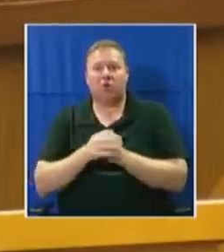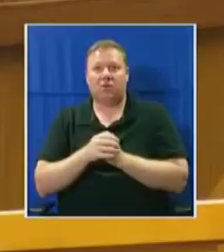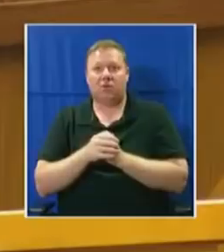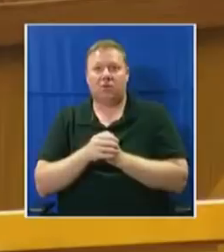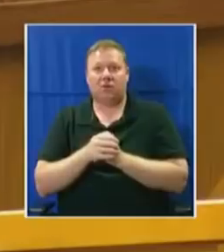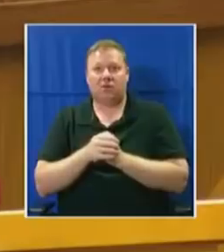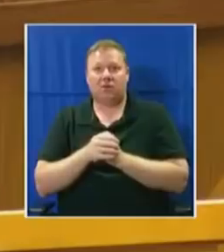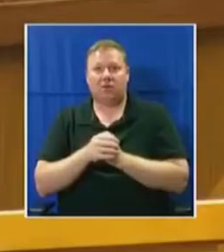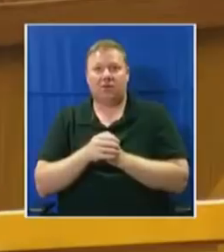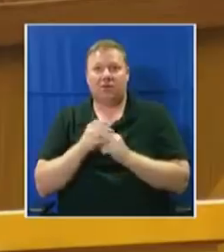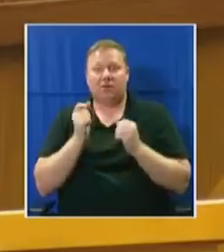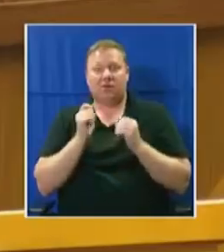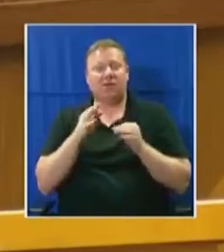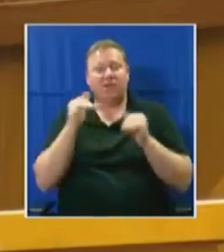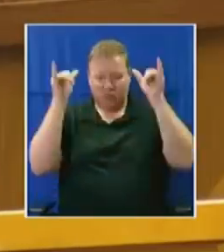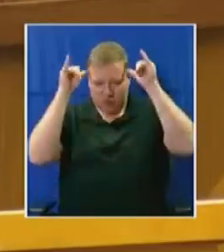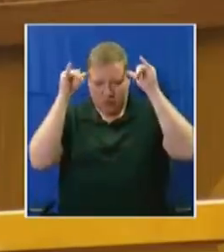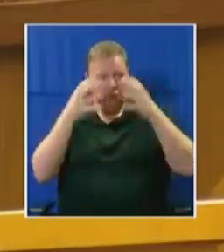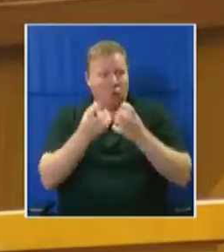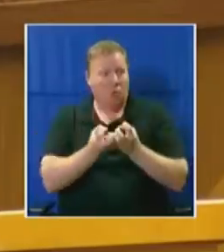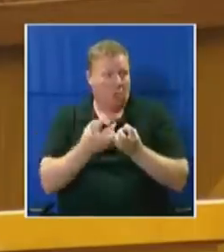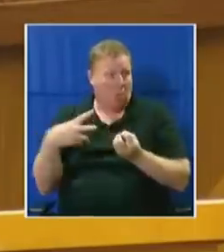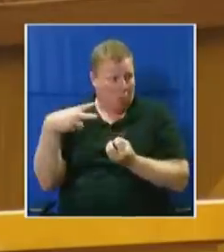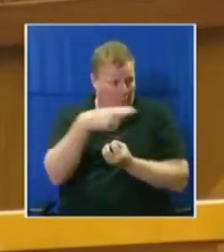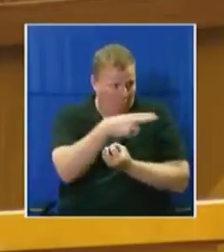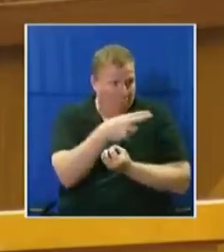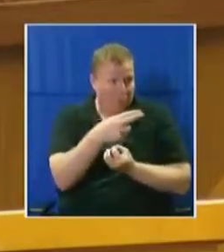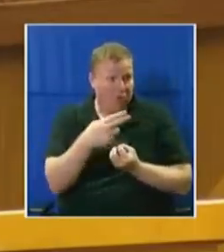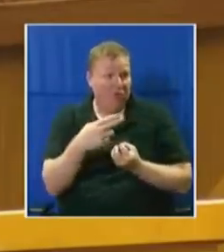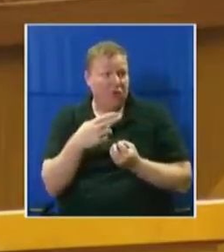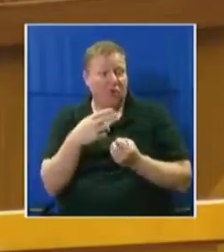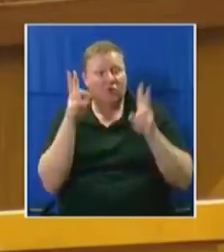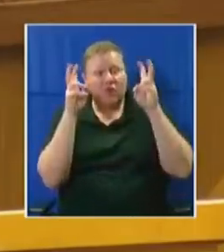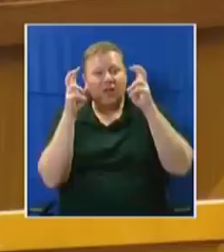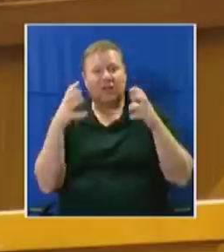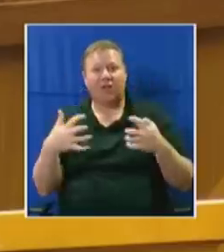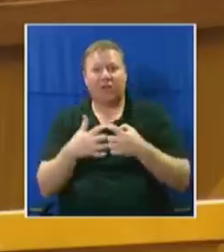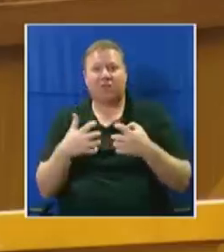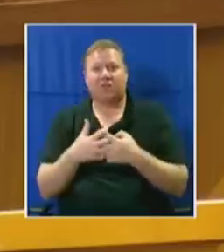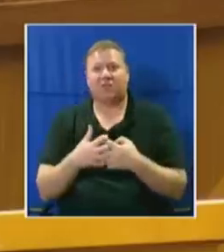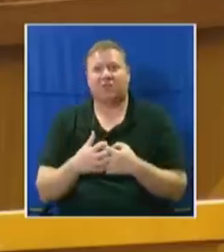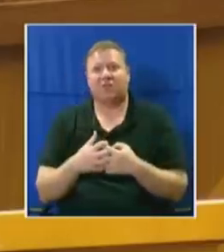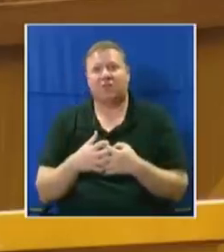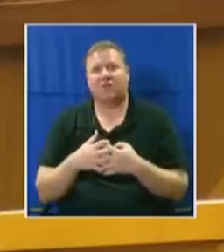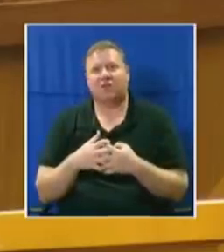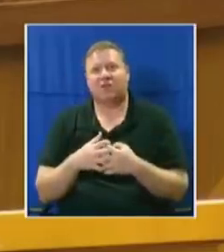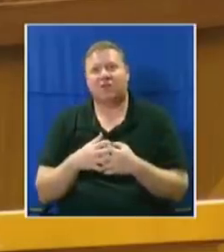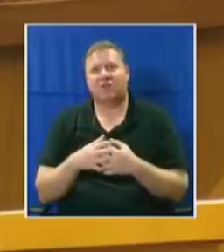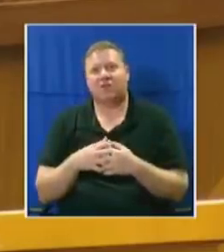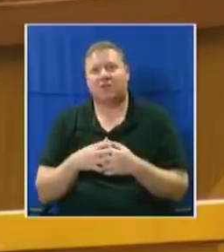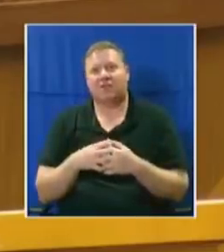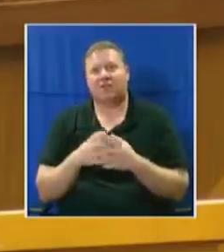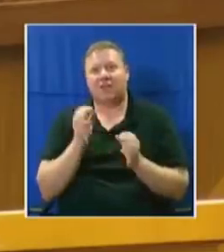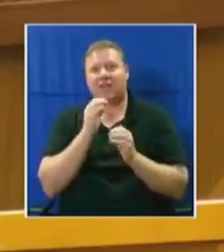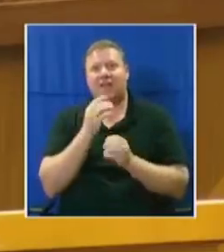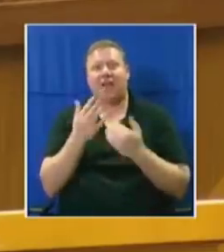bull fits, then, you know, you can wear that title, but I wasn't referring to anyone in